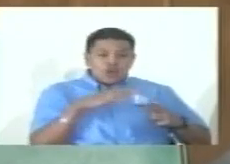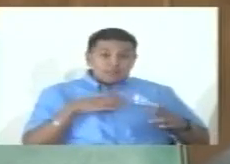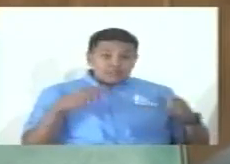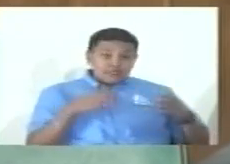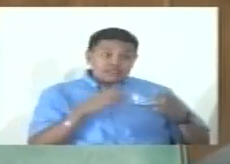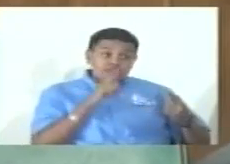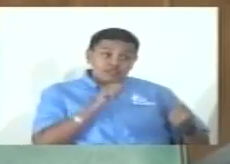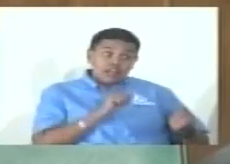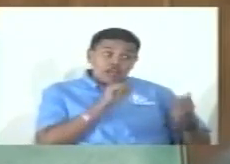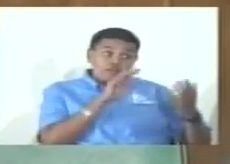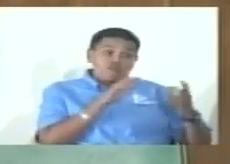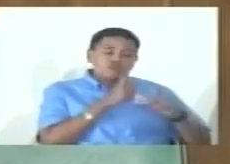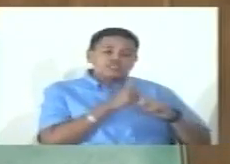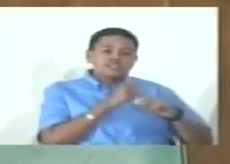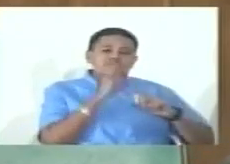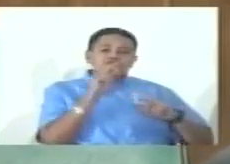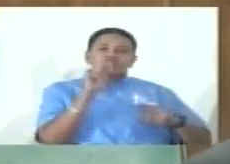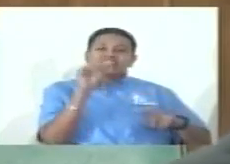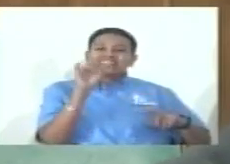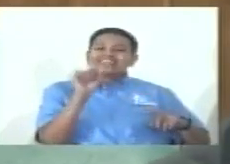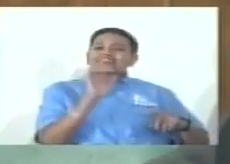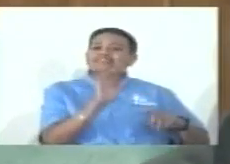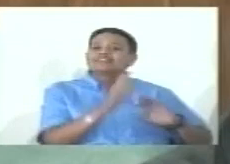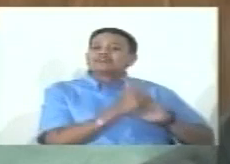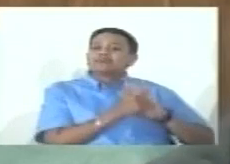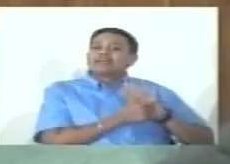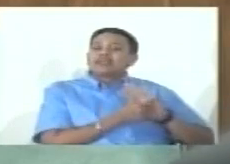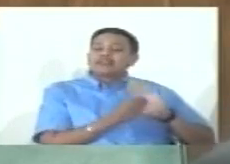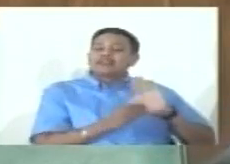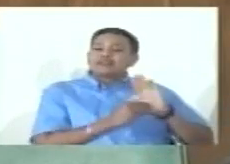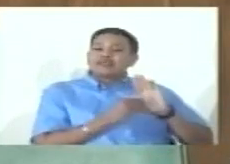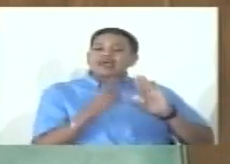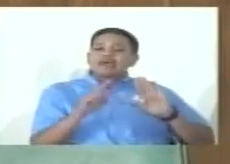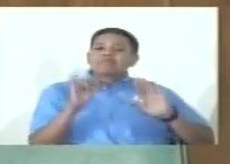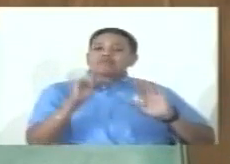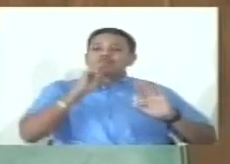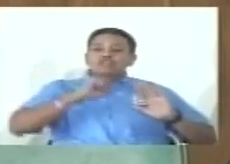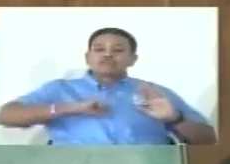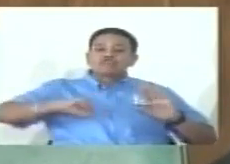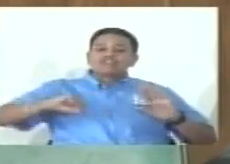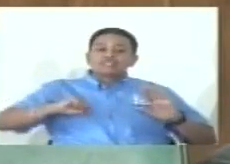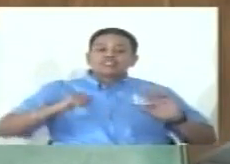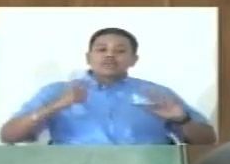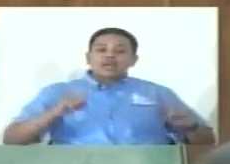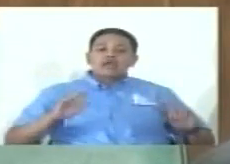approach to the NIDS bill, and that was rejected,